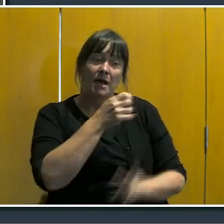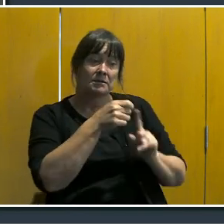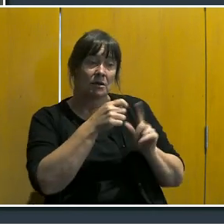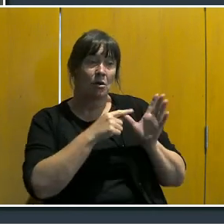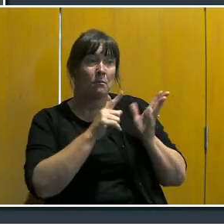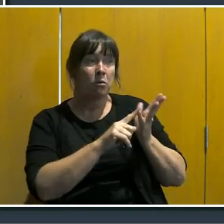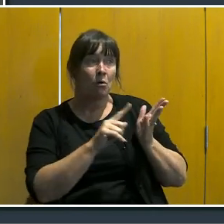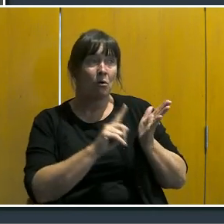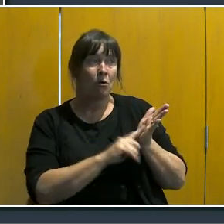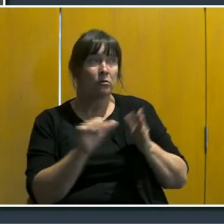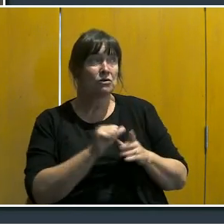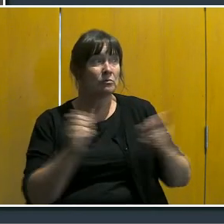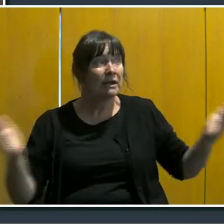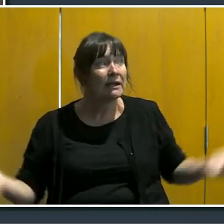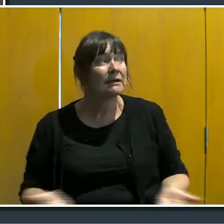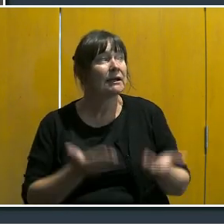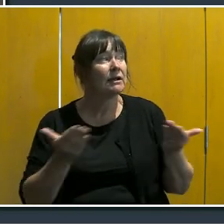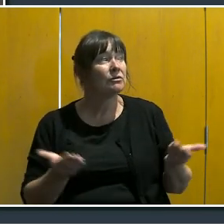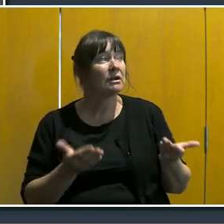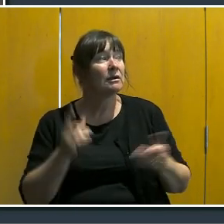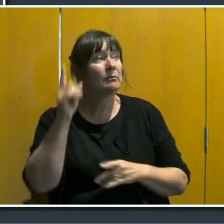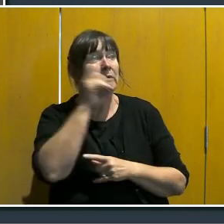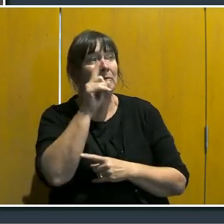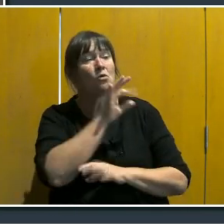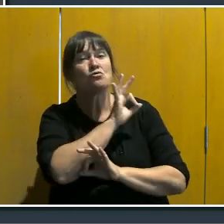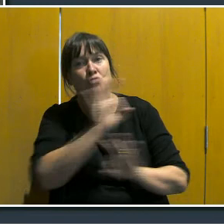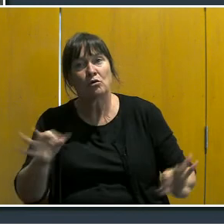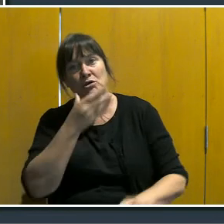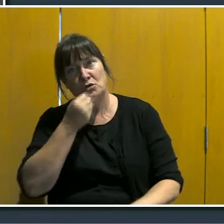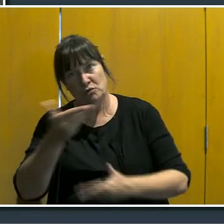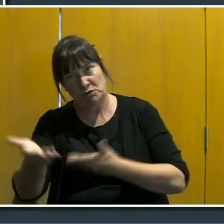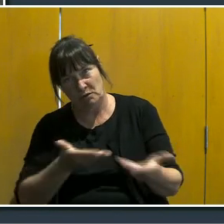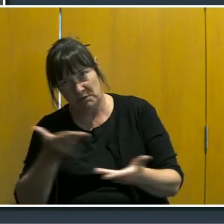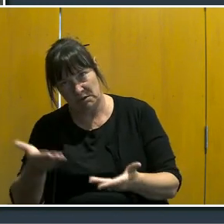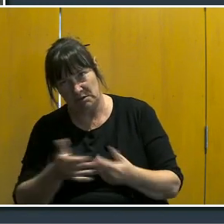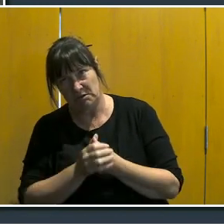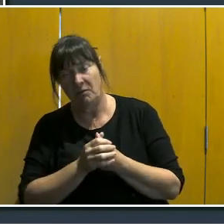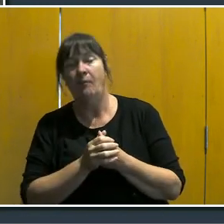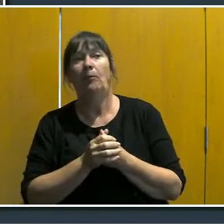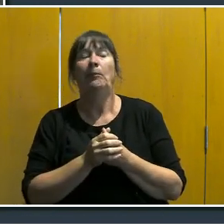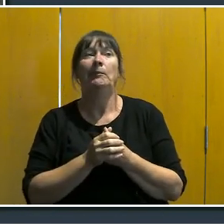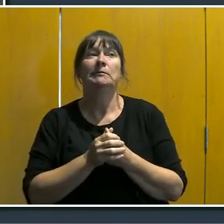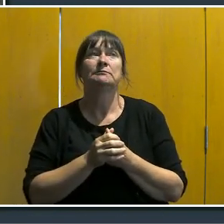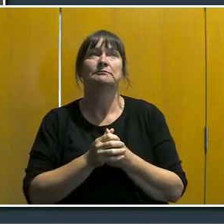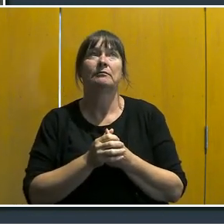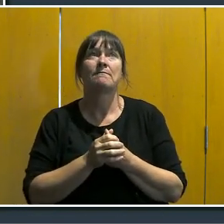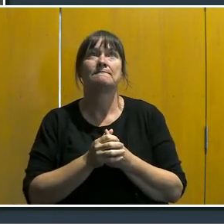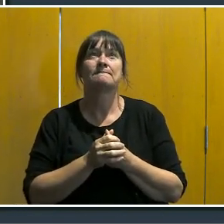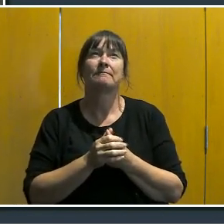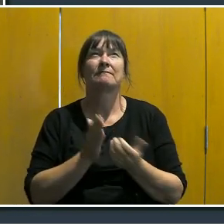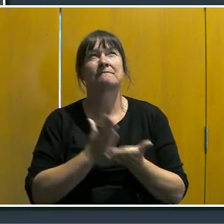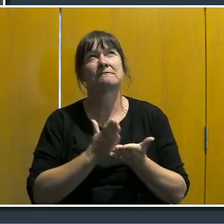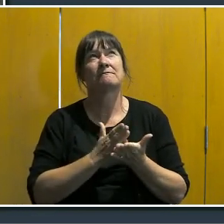should be encouraging people not to draw on services, and I guess that sort of links back